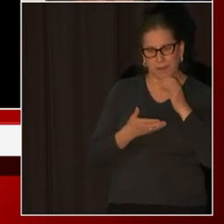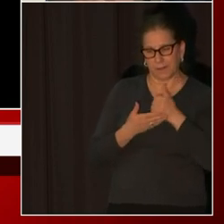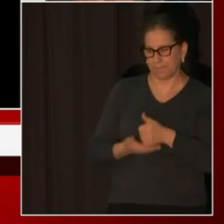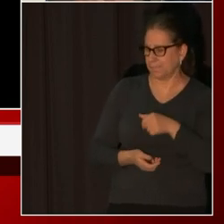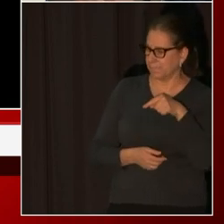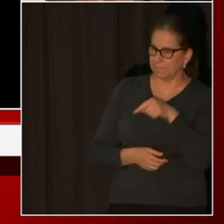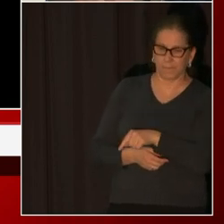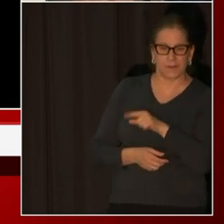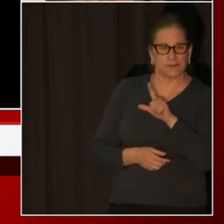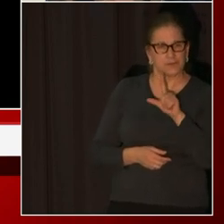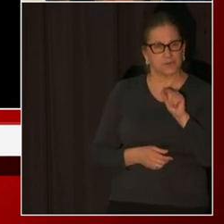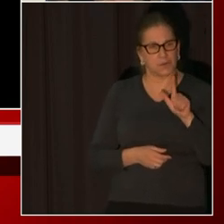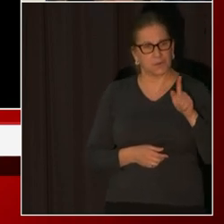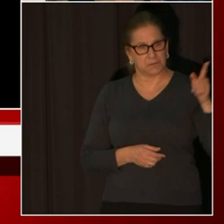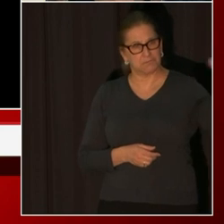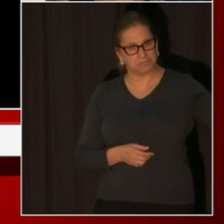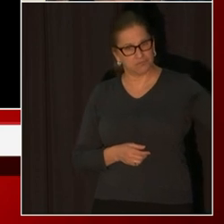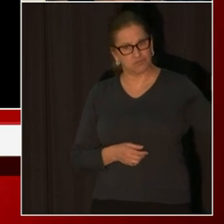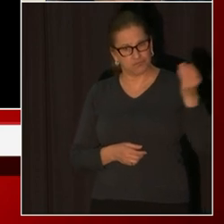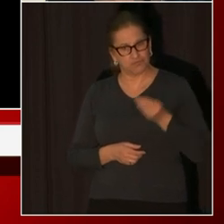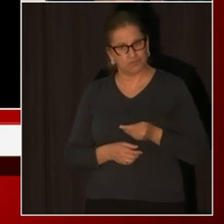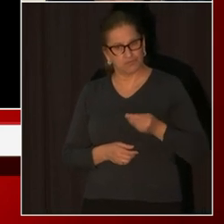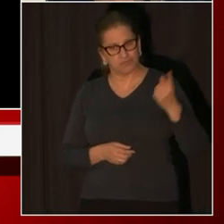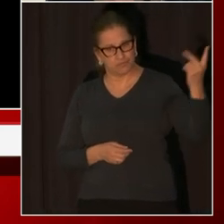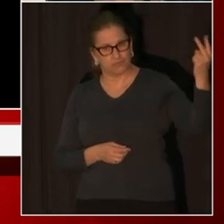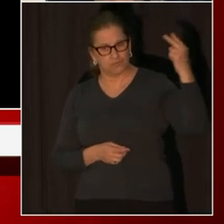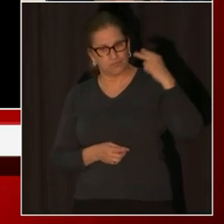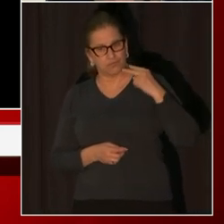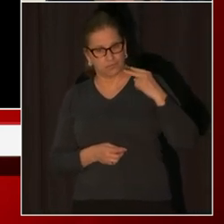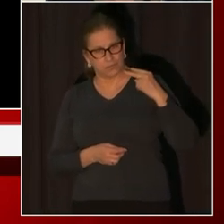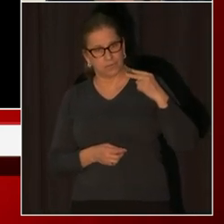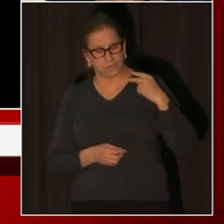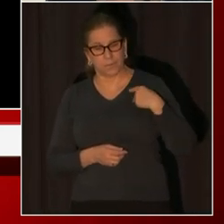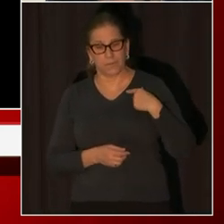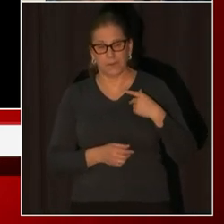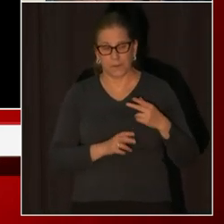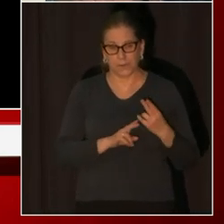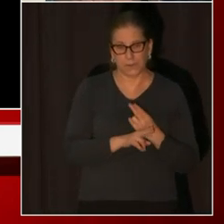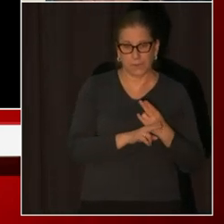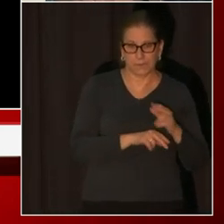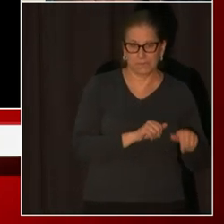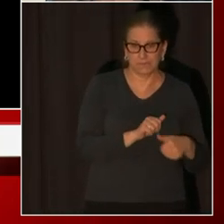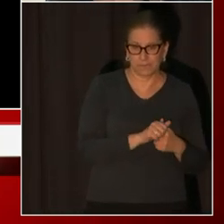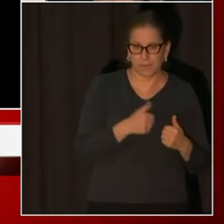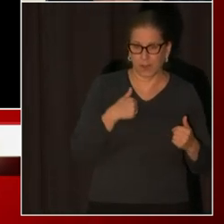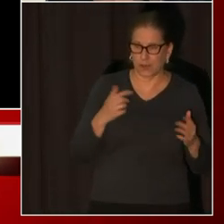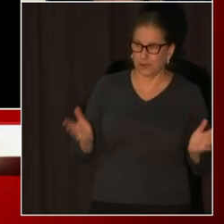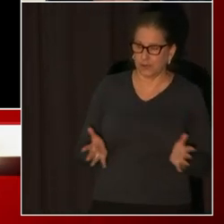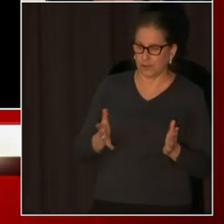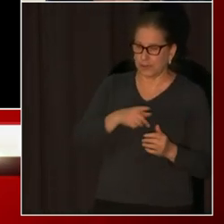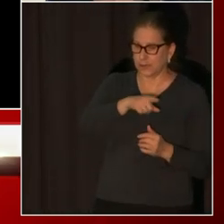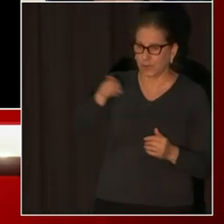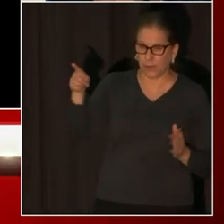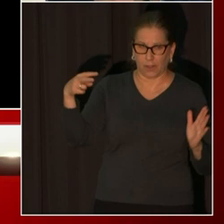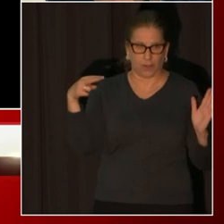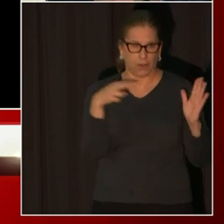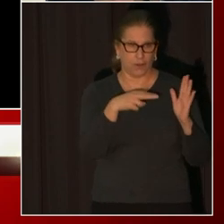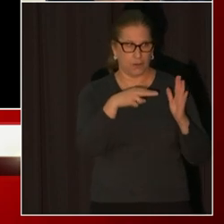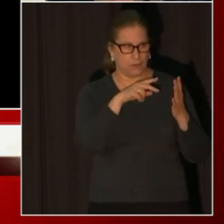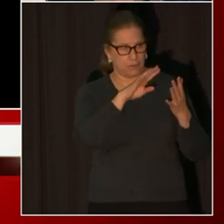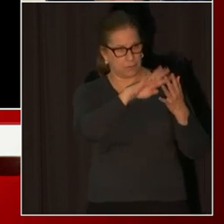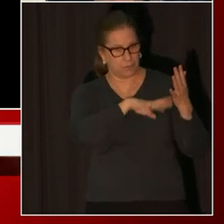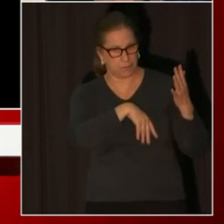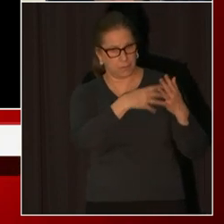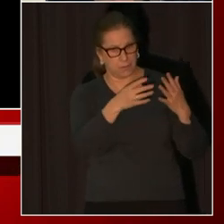billion capital program. So we are using our reserves, but when you look at the plan, and I encourage you to look at that table, you'll see there's a